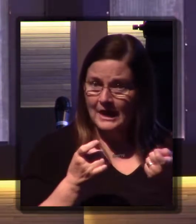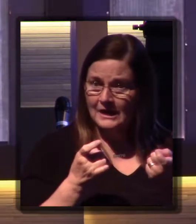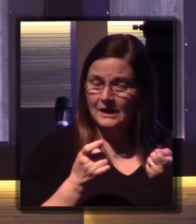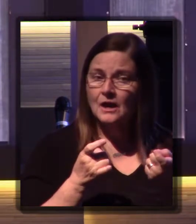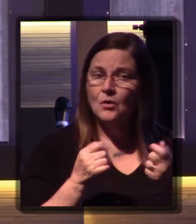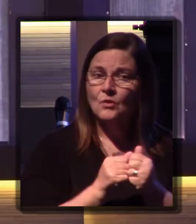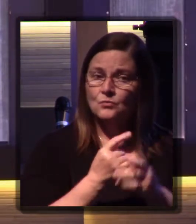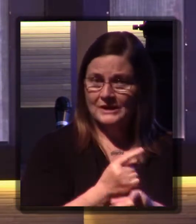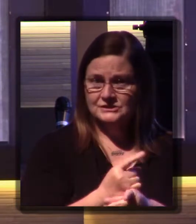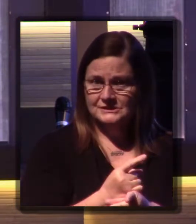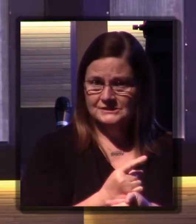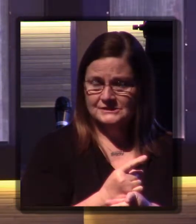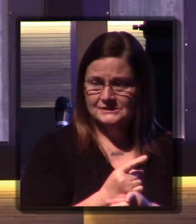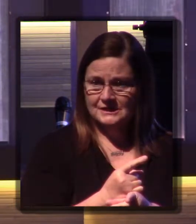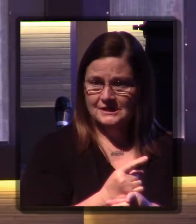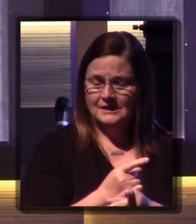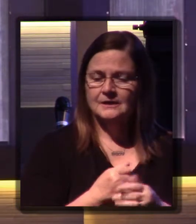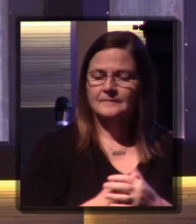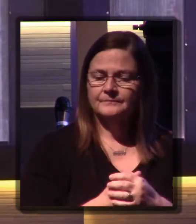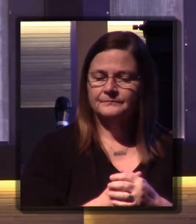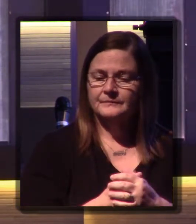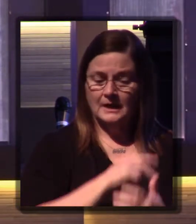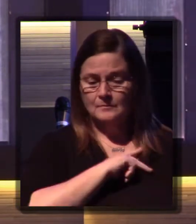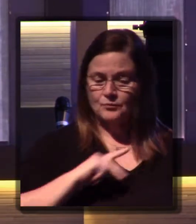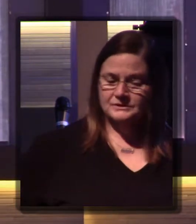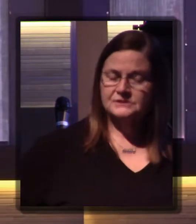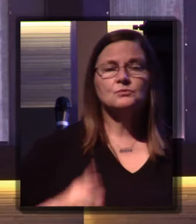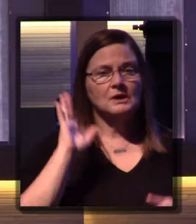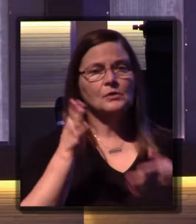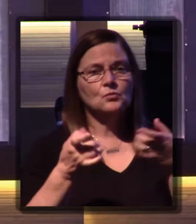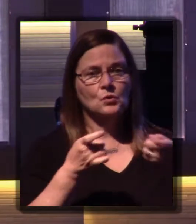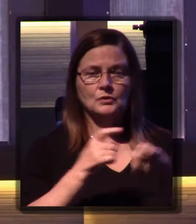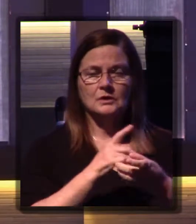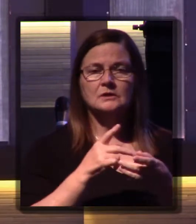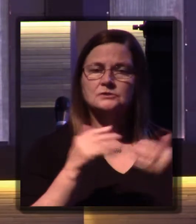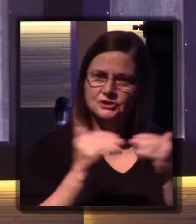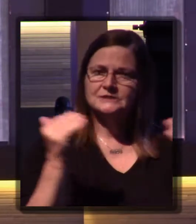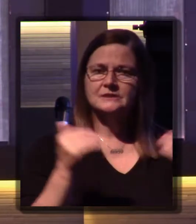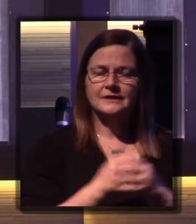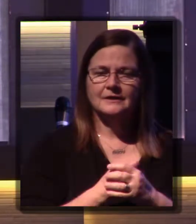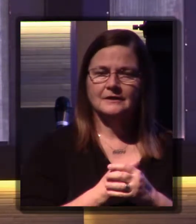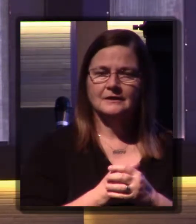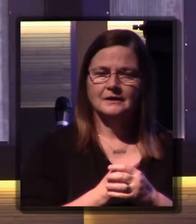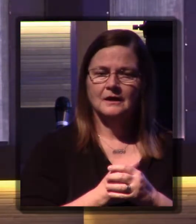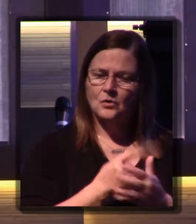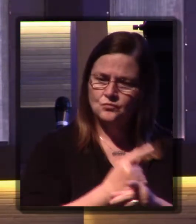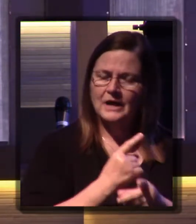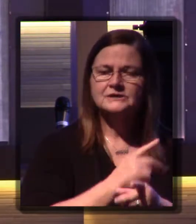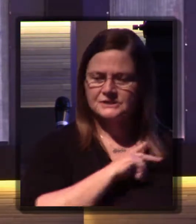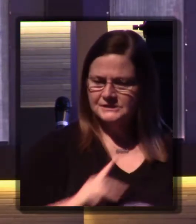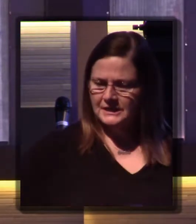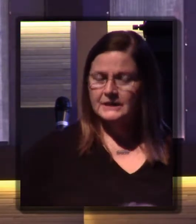How? "Righteously. And princes will rule justly." A